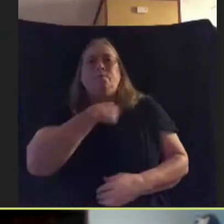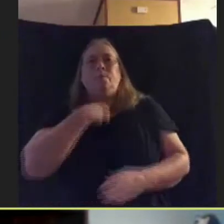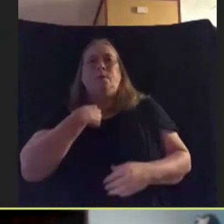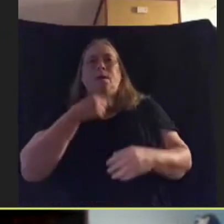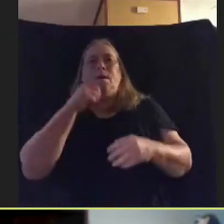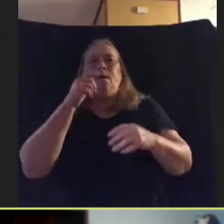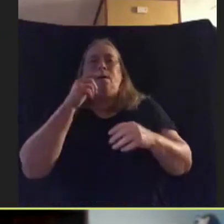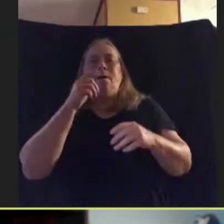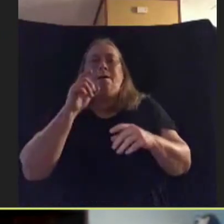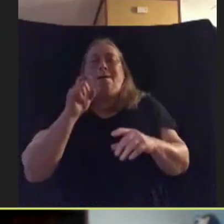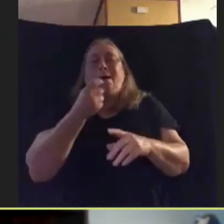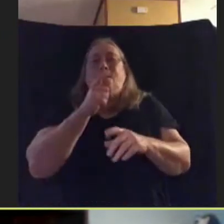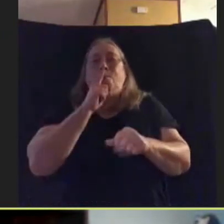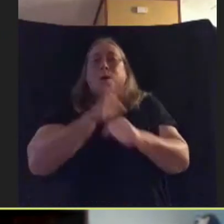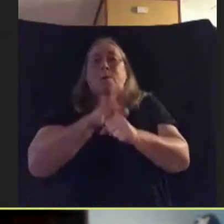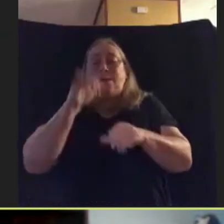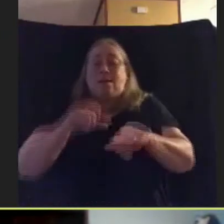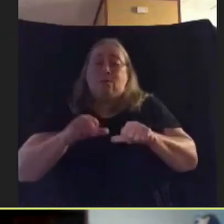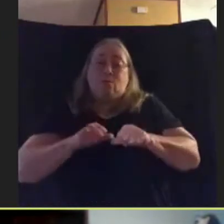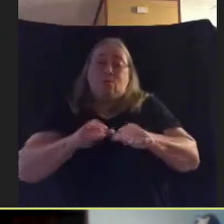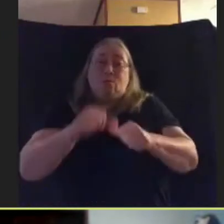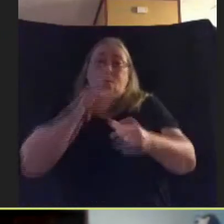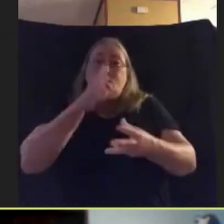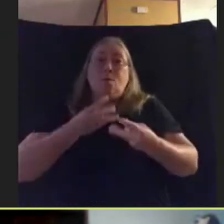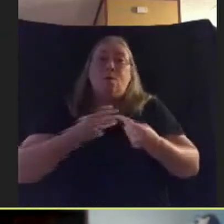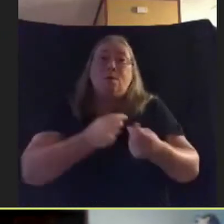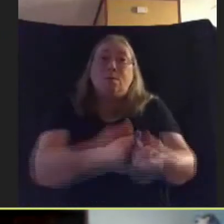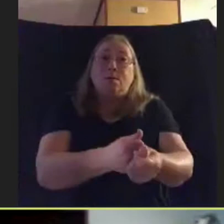supply to those external partners.